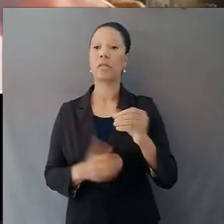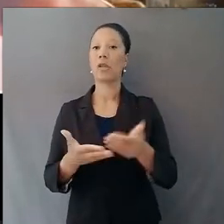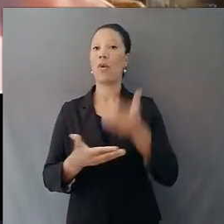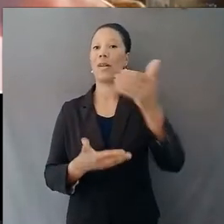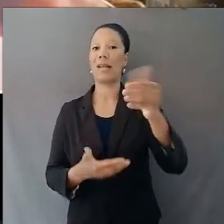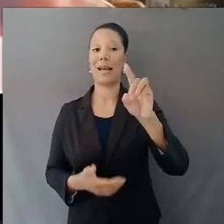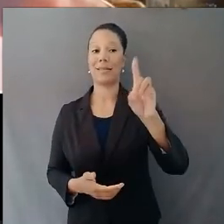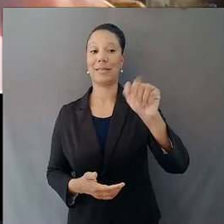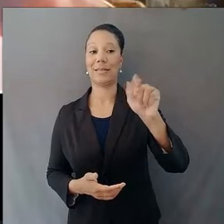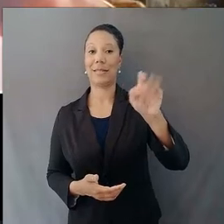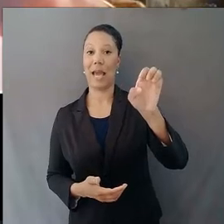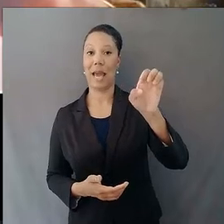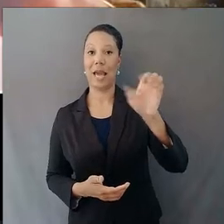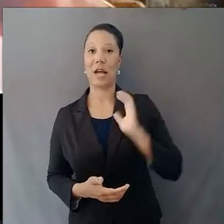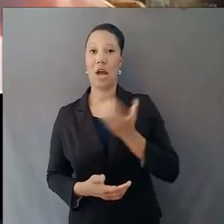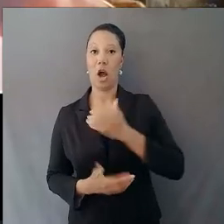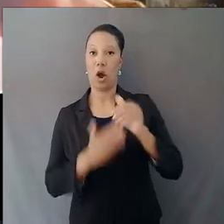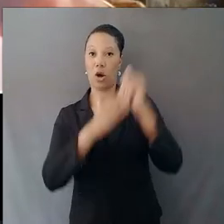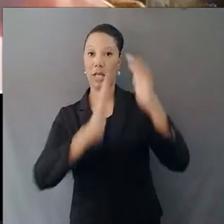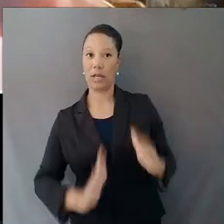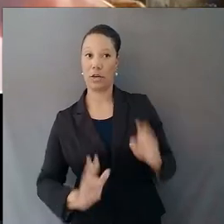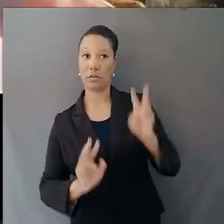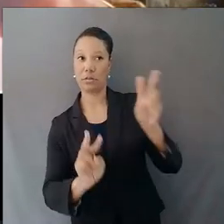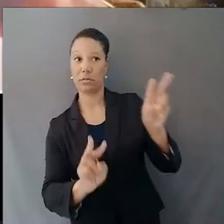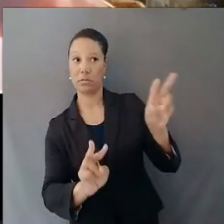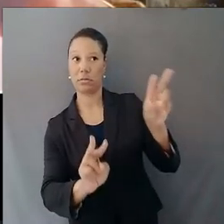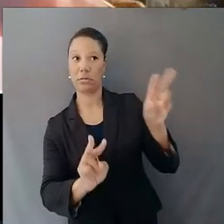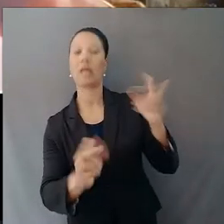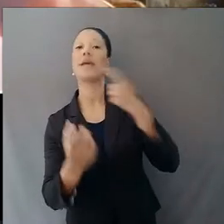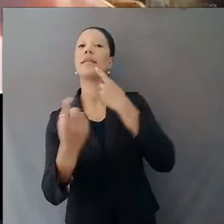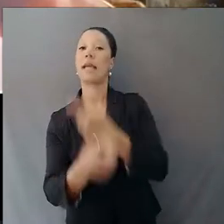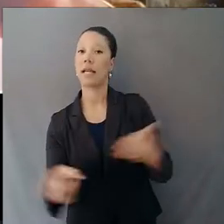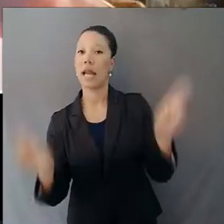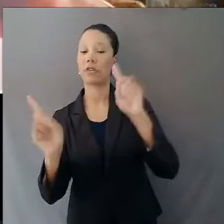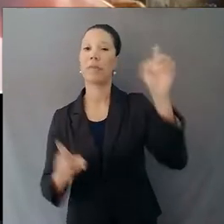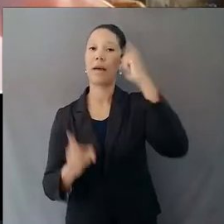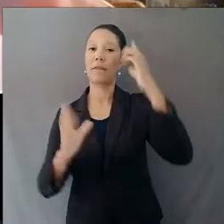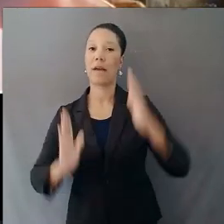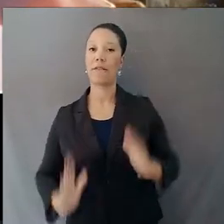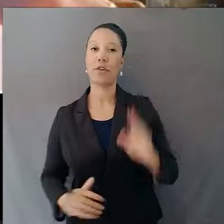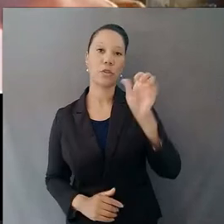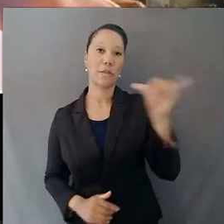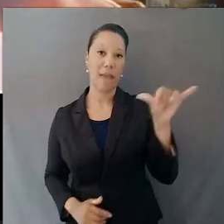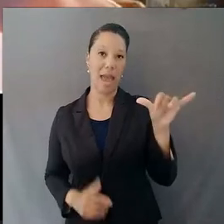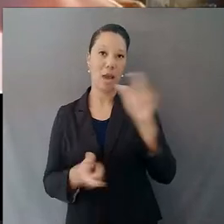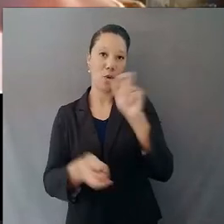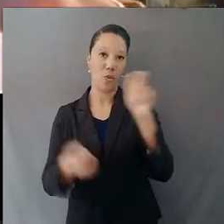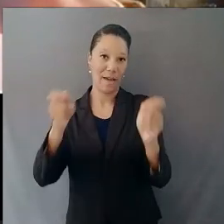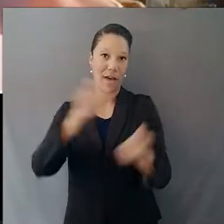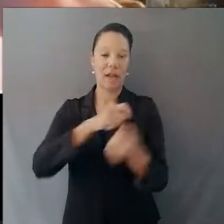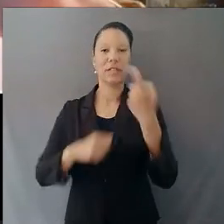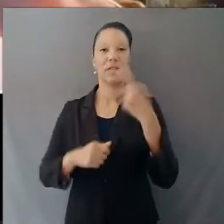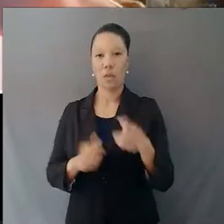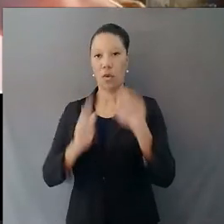Unified leaders anxiously await for is the announcement of the governor's May revise of the state's